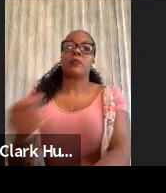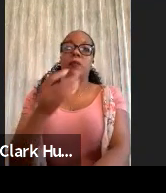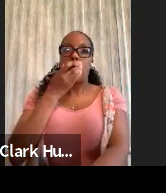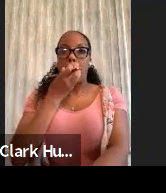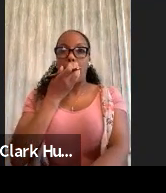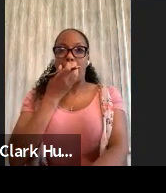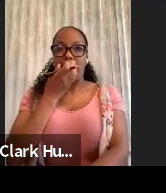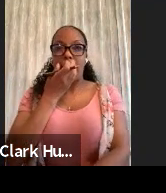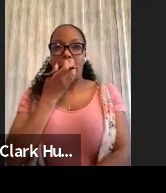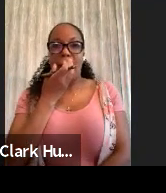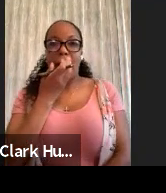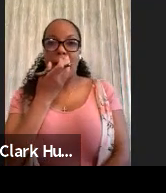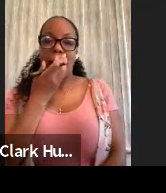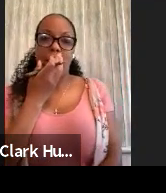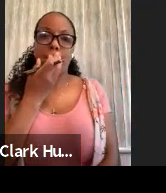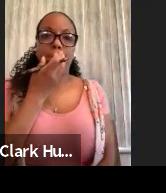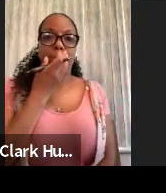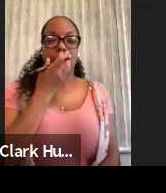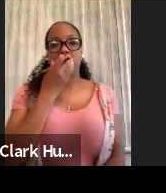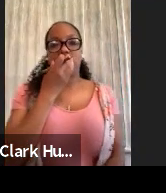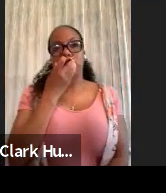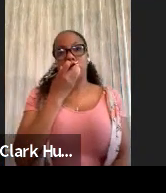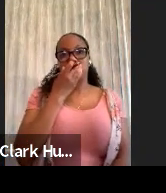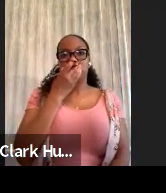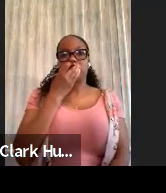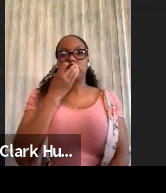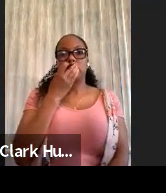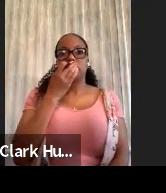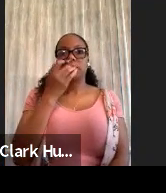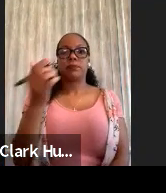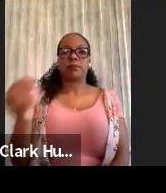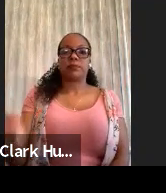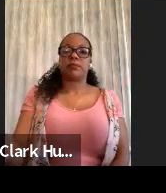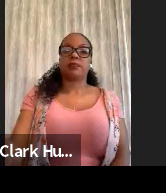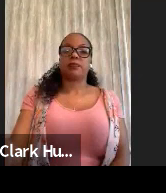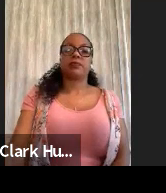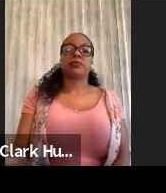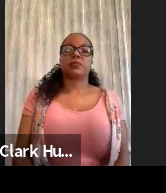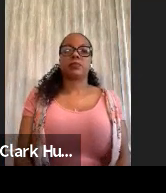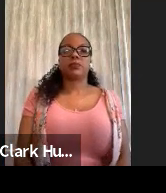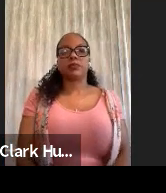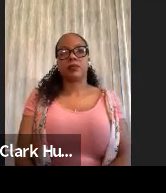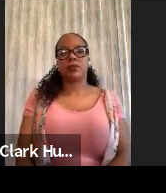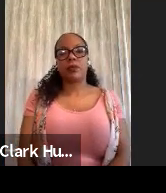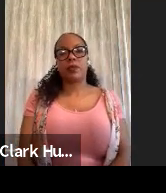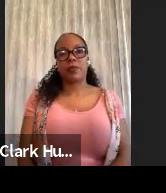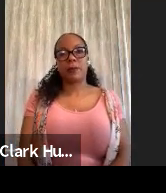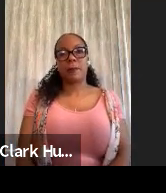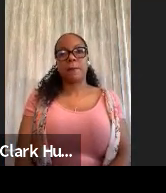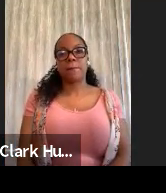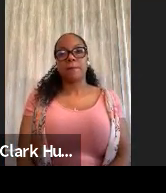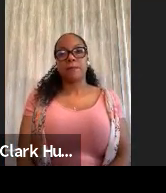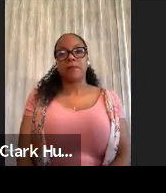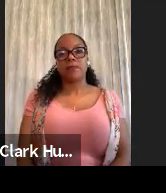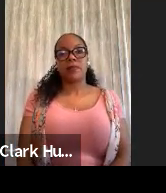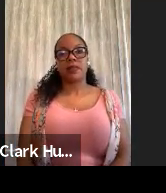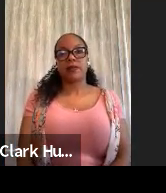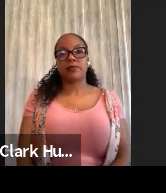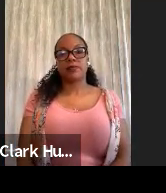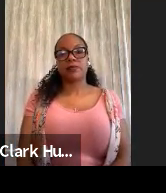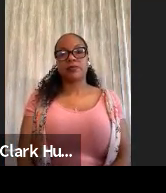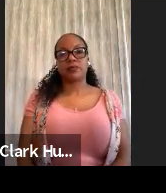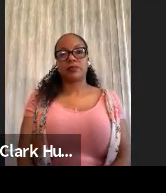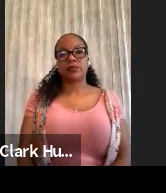in the first place. We need some way to pipeline people into that money, right? And what we've